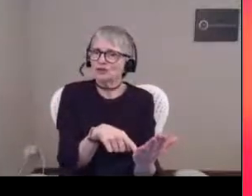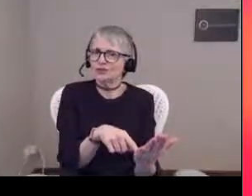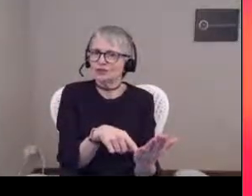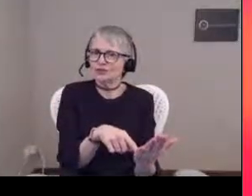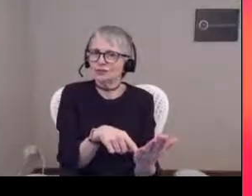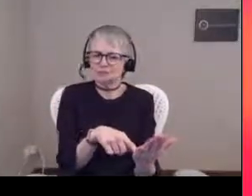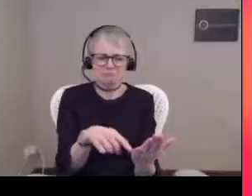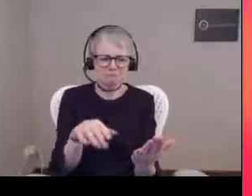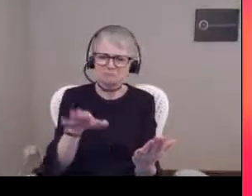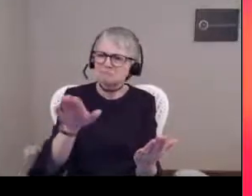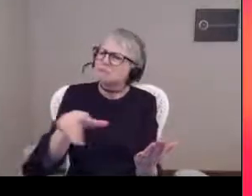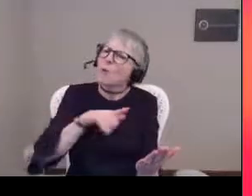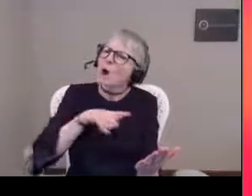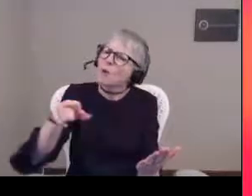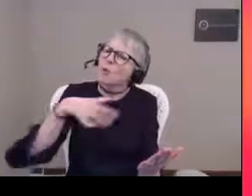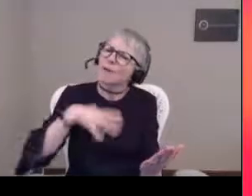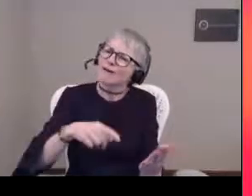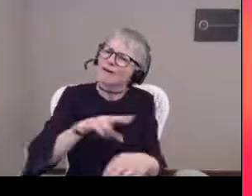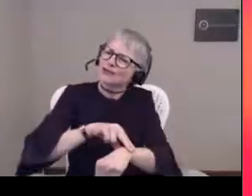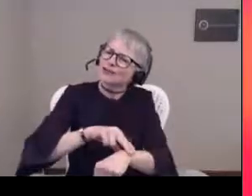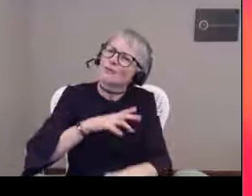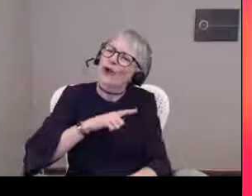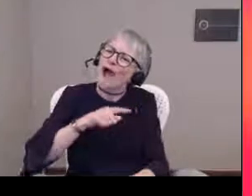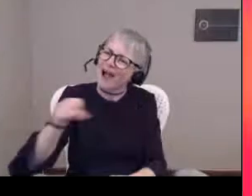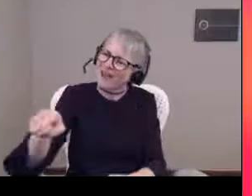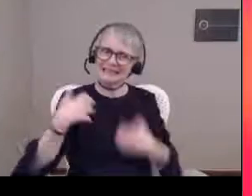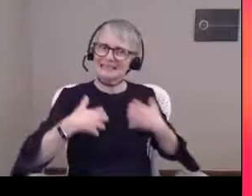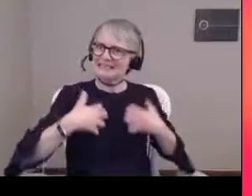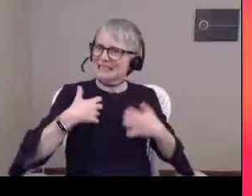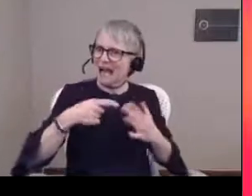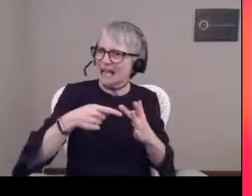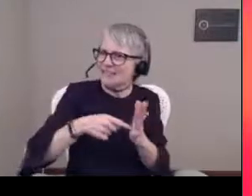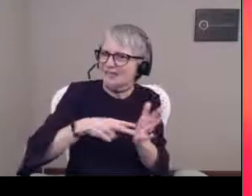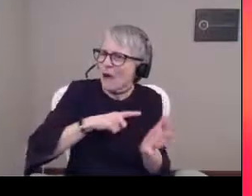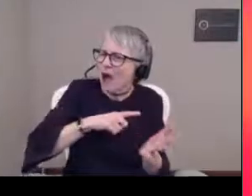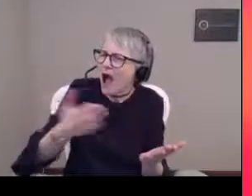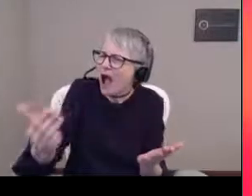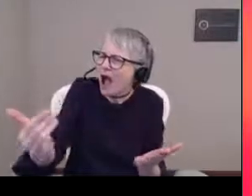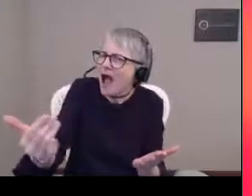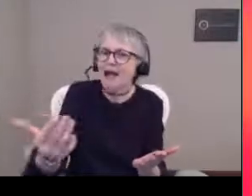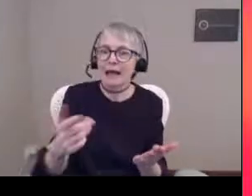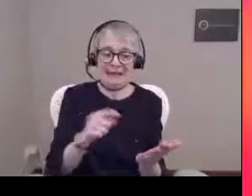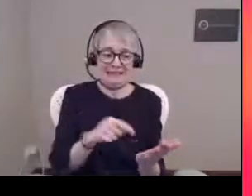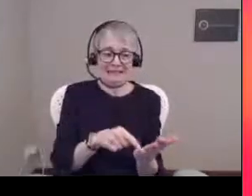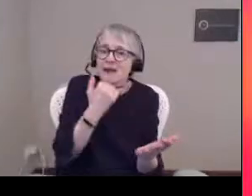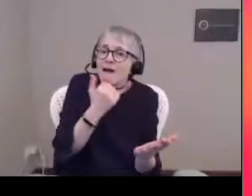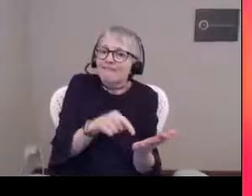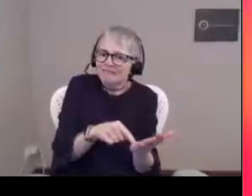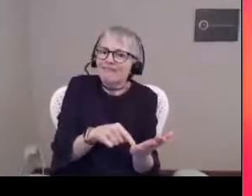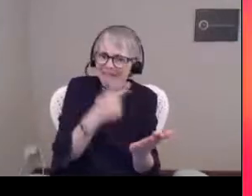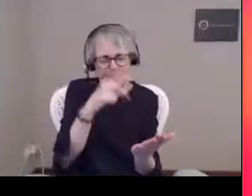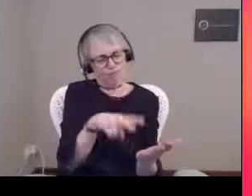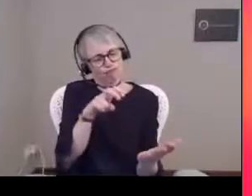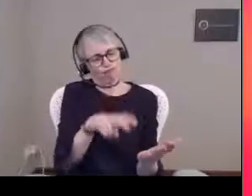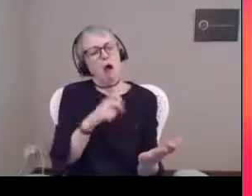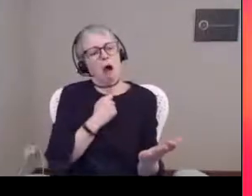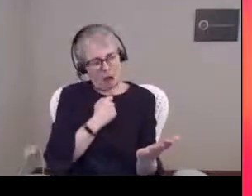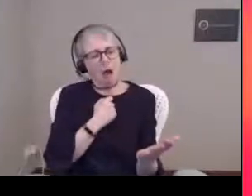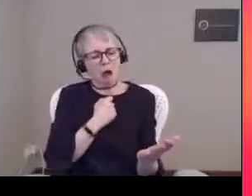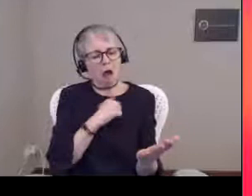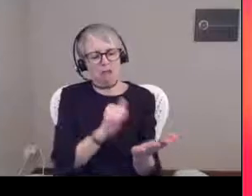this apprenticeship? Why are you passionate about it? And so that kind of was able to bring it to life that, you know, rather than looking